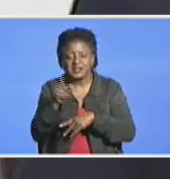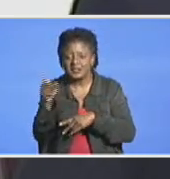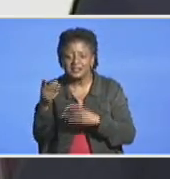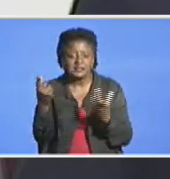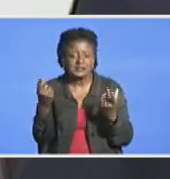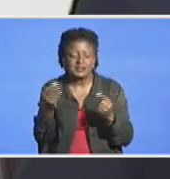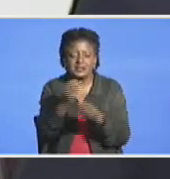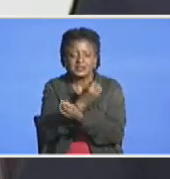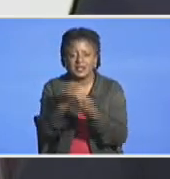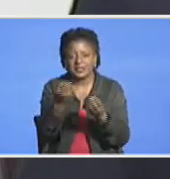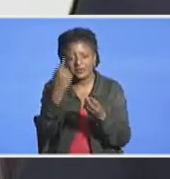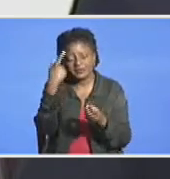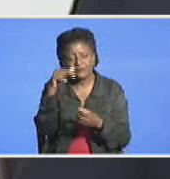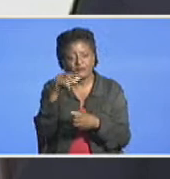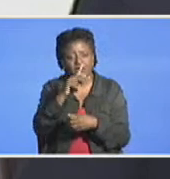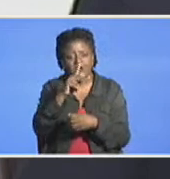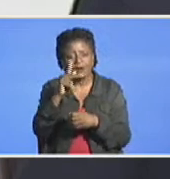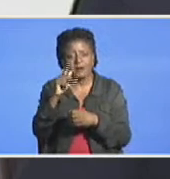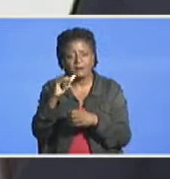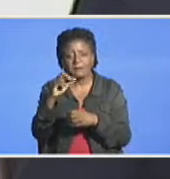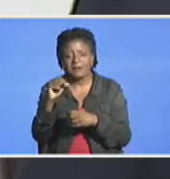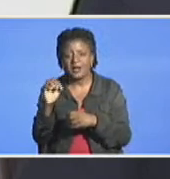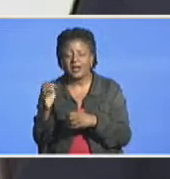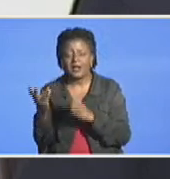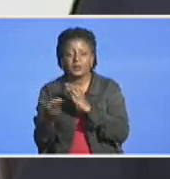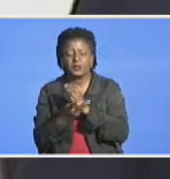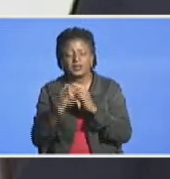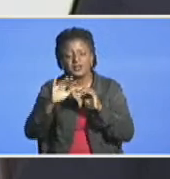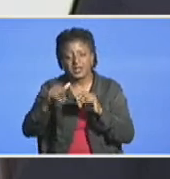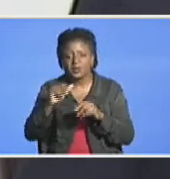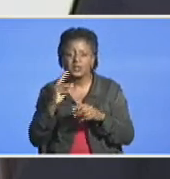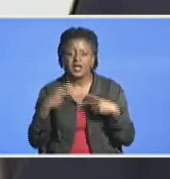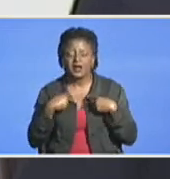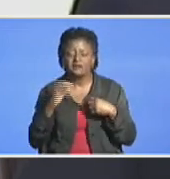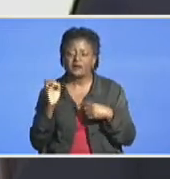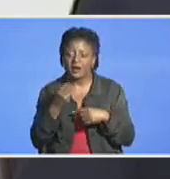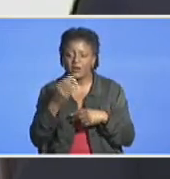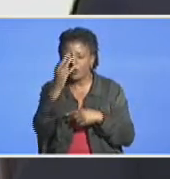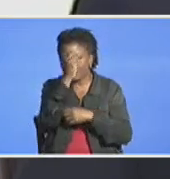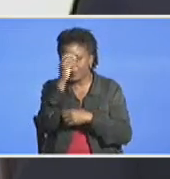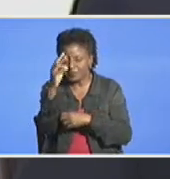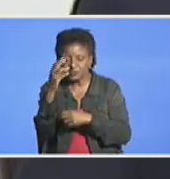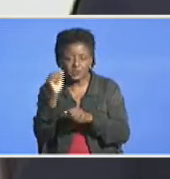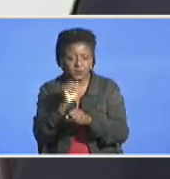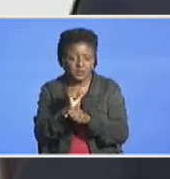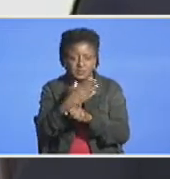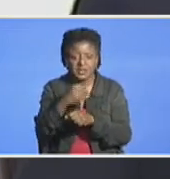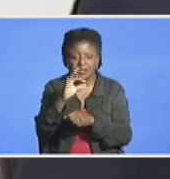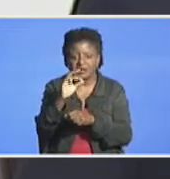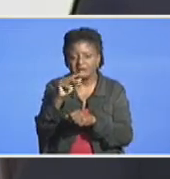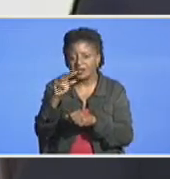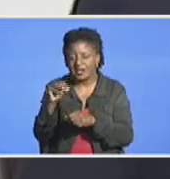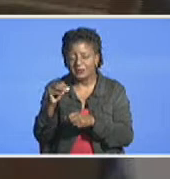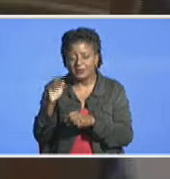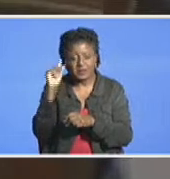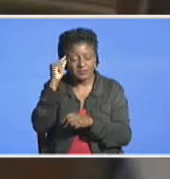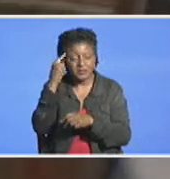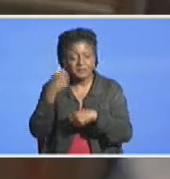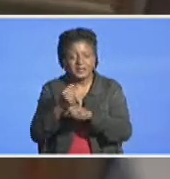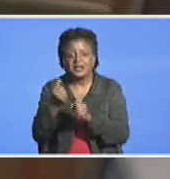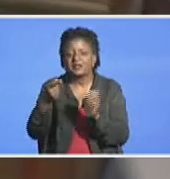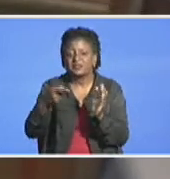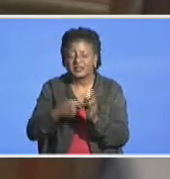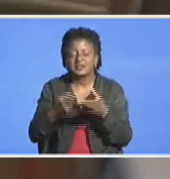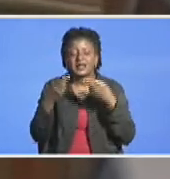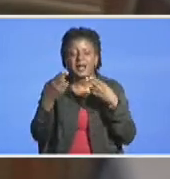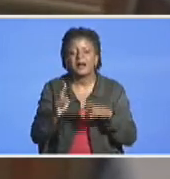nothing to Pinewood. But yet we have our Minister of Works in this F&M government who has made this happen and sure it was in the budget. Meantime,